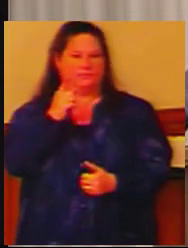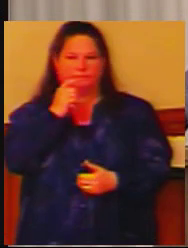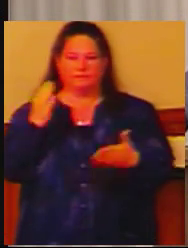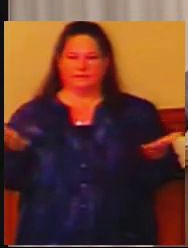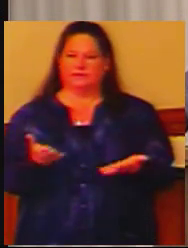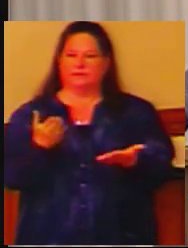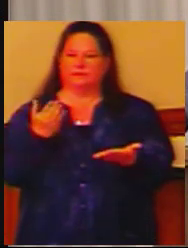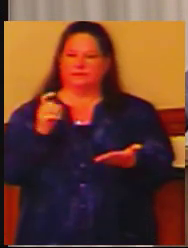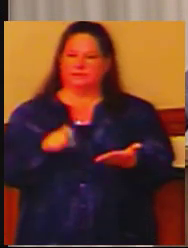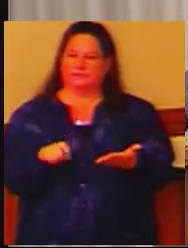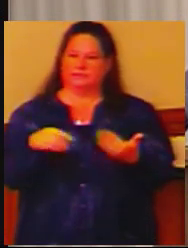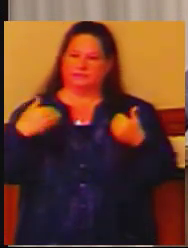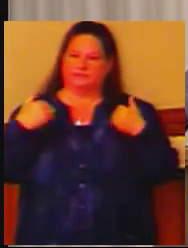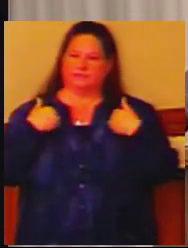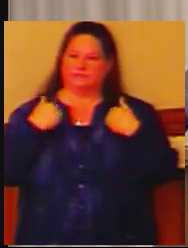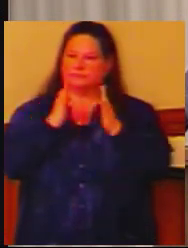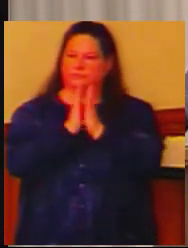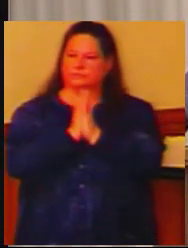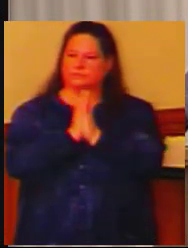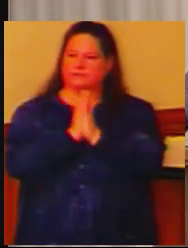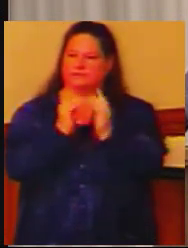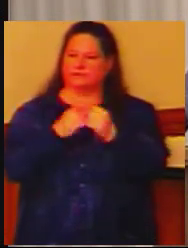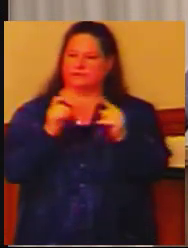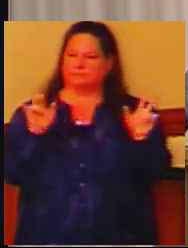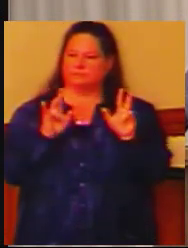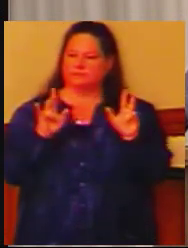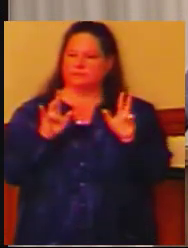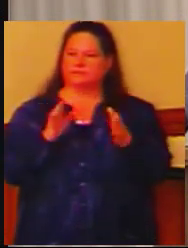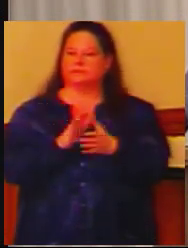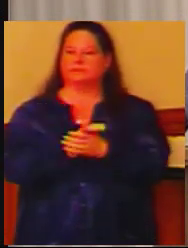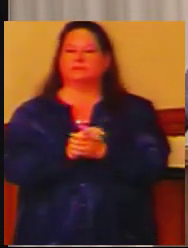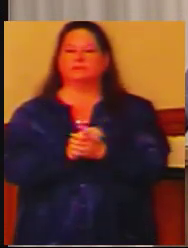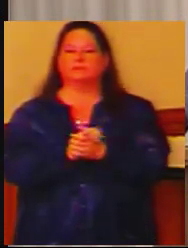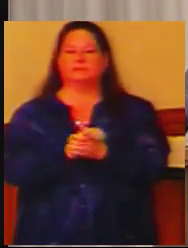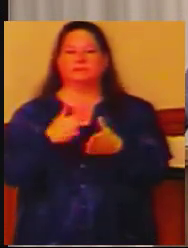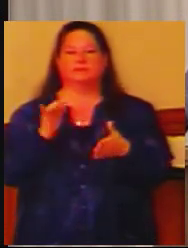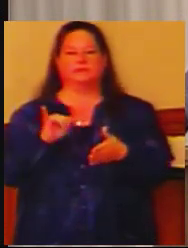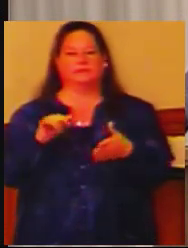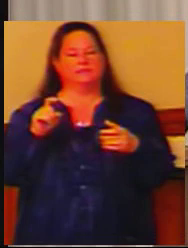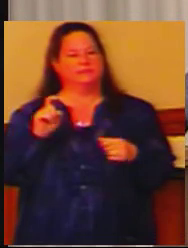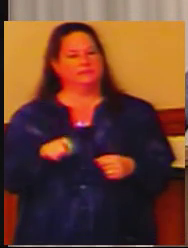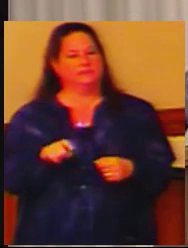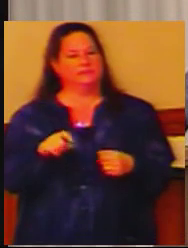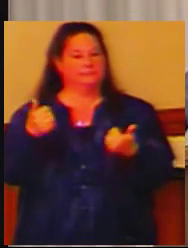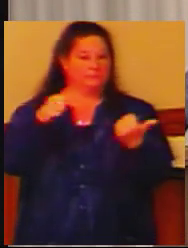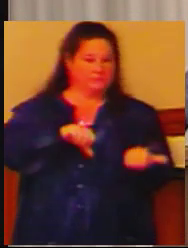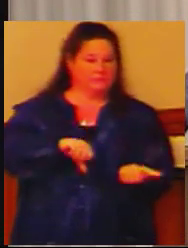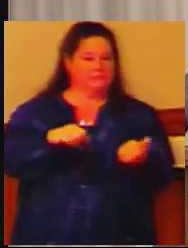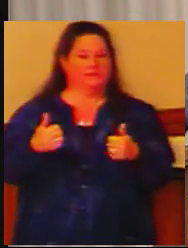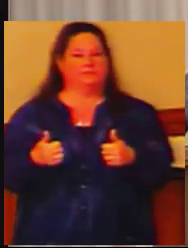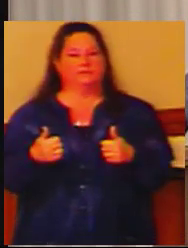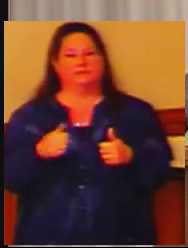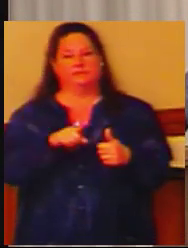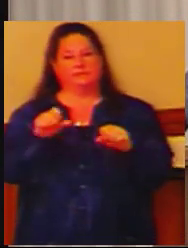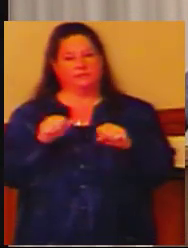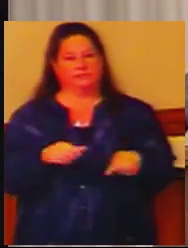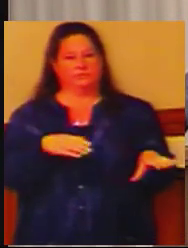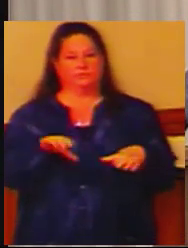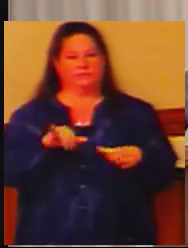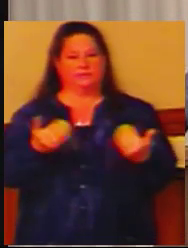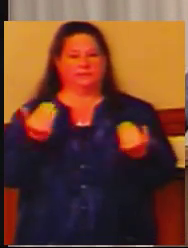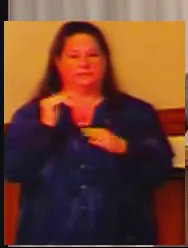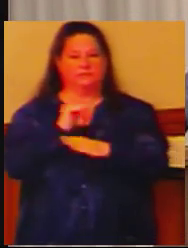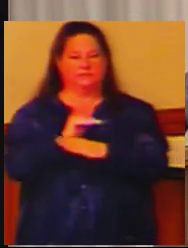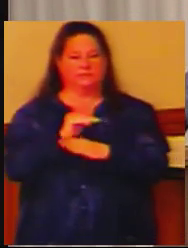here that needs to have the prayers of the saints, that needs to be baptized, they can do that